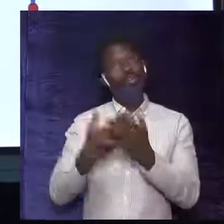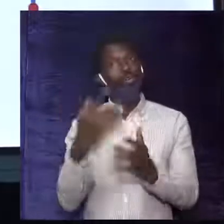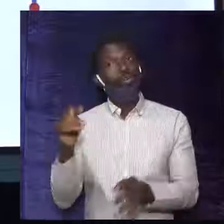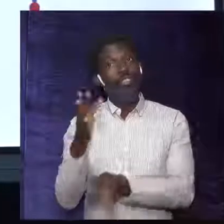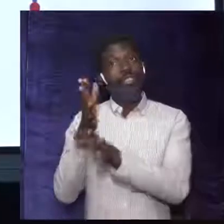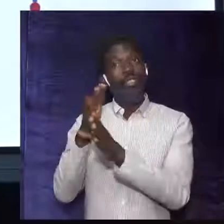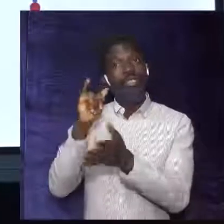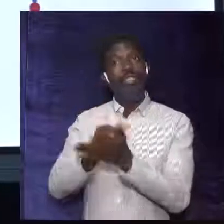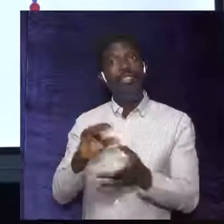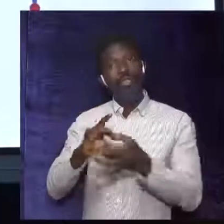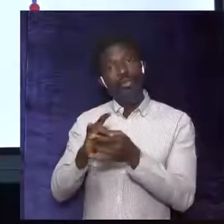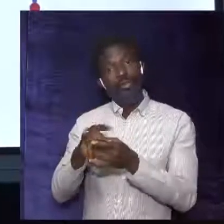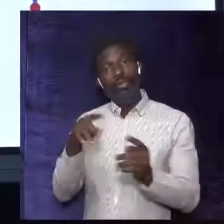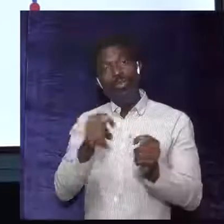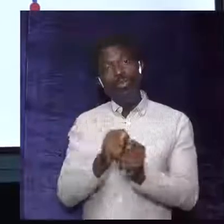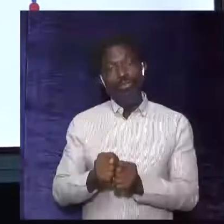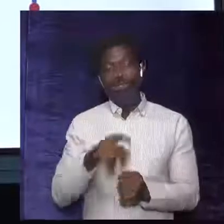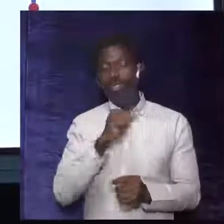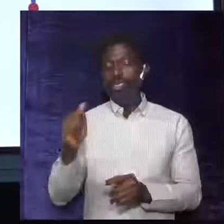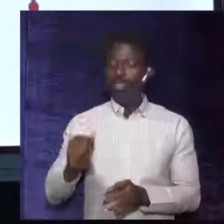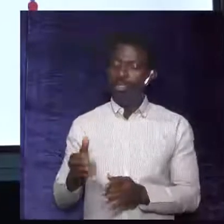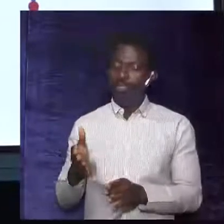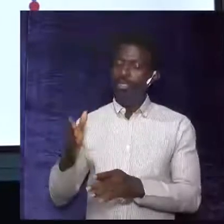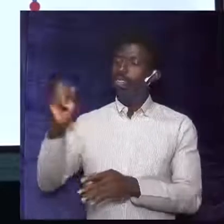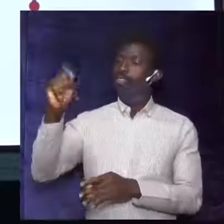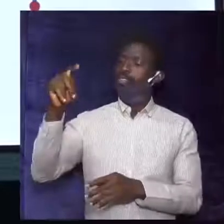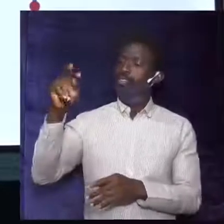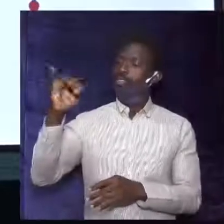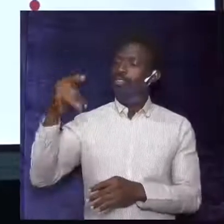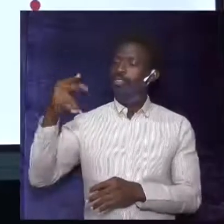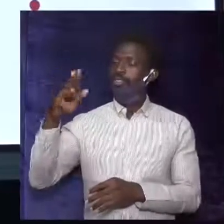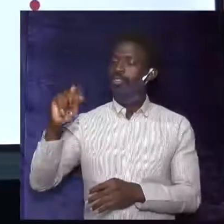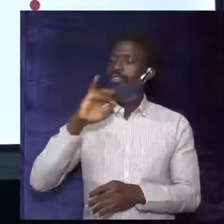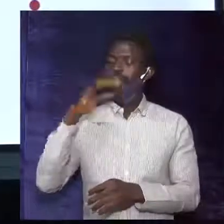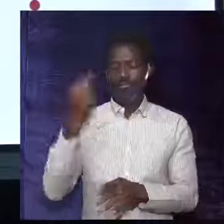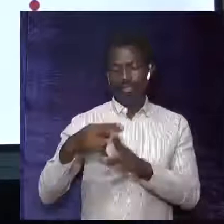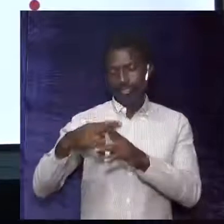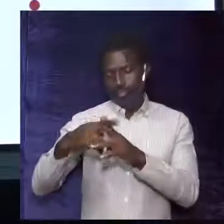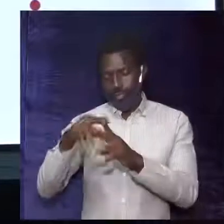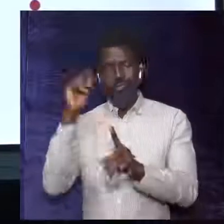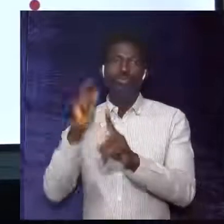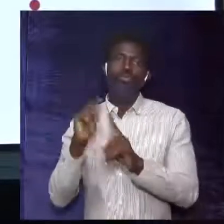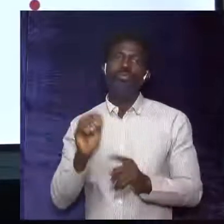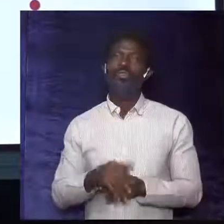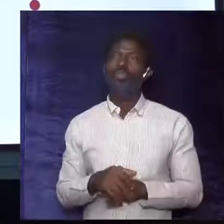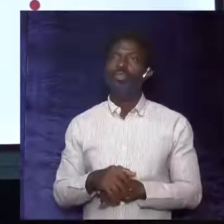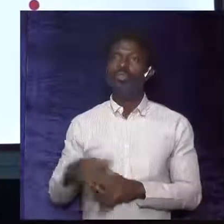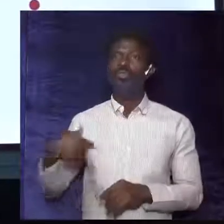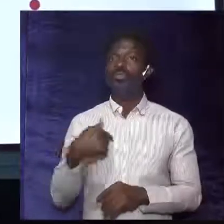all the lines that connect 2 points together, a straight line is the shortest one. Now, you have 2 points